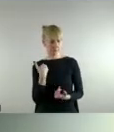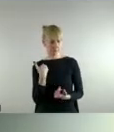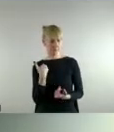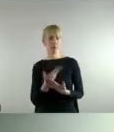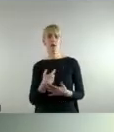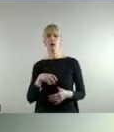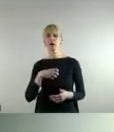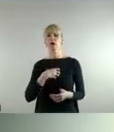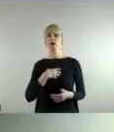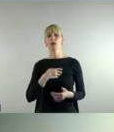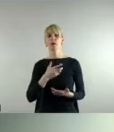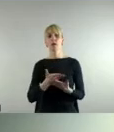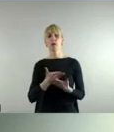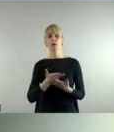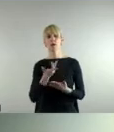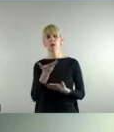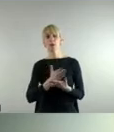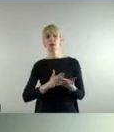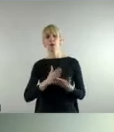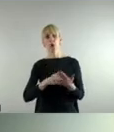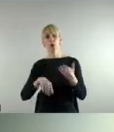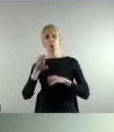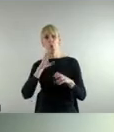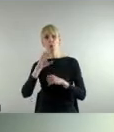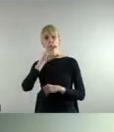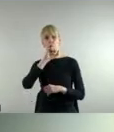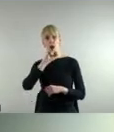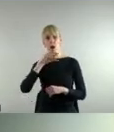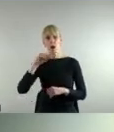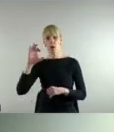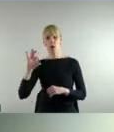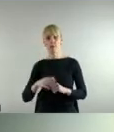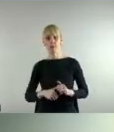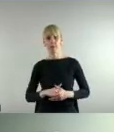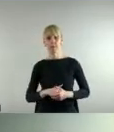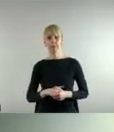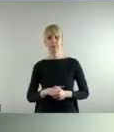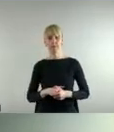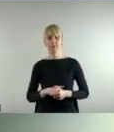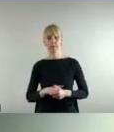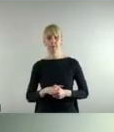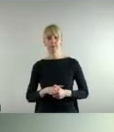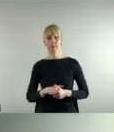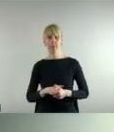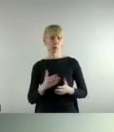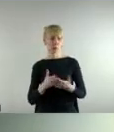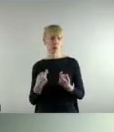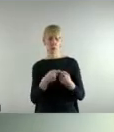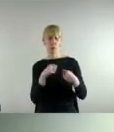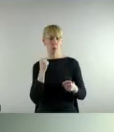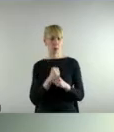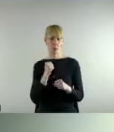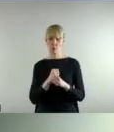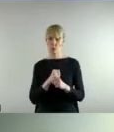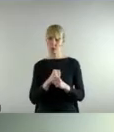Arctic Expedition Cruise Operators. We work lots with cross-sector and cross-border collaboration, focusing on the